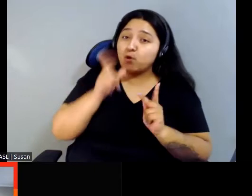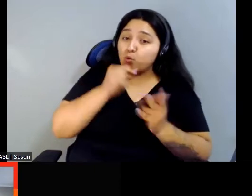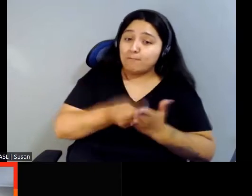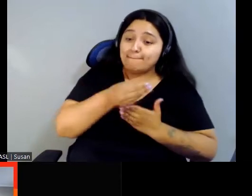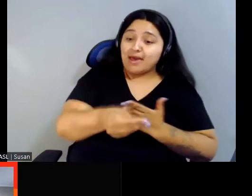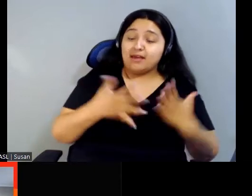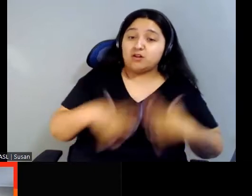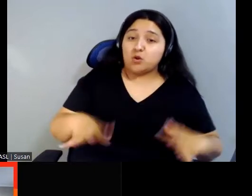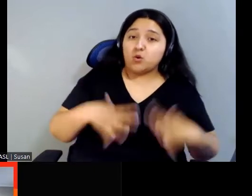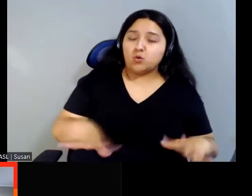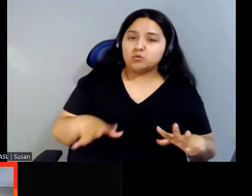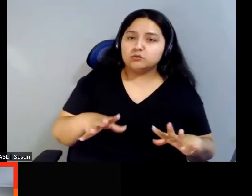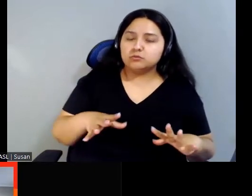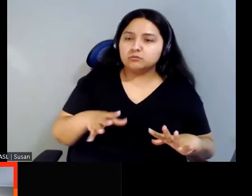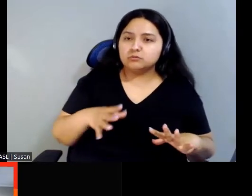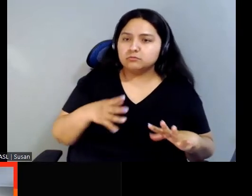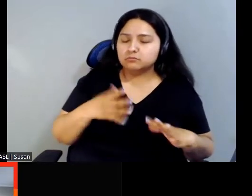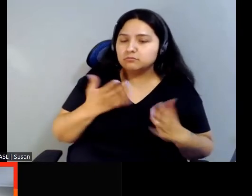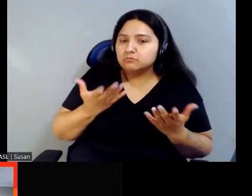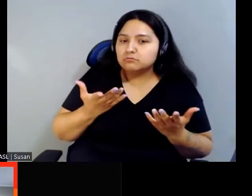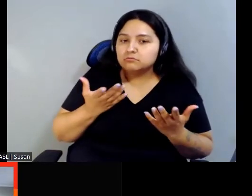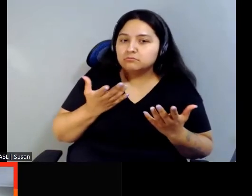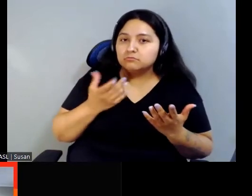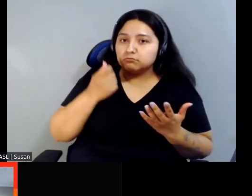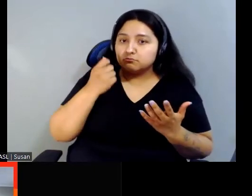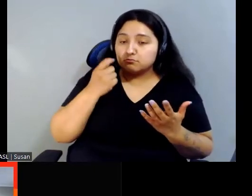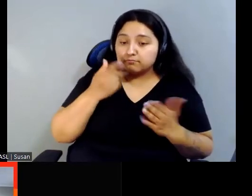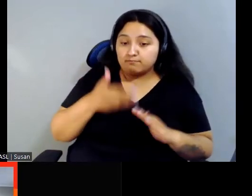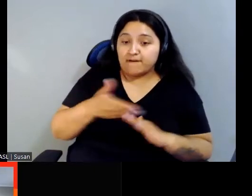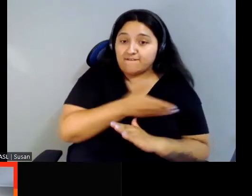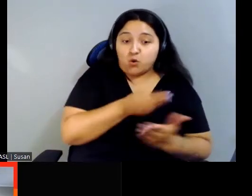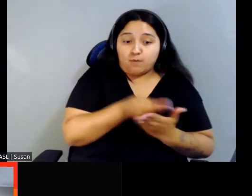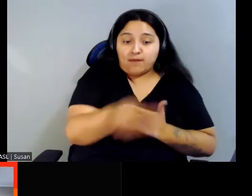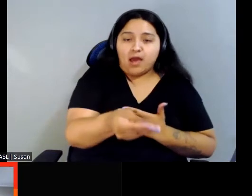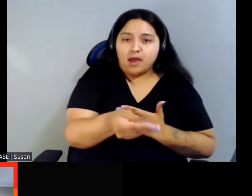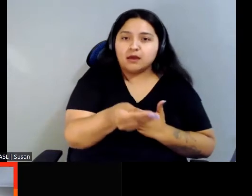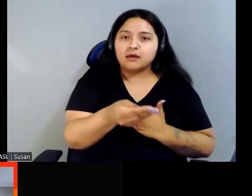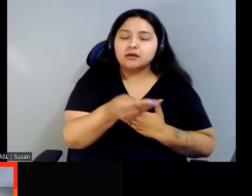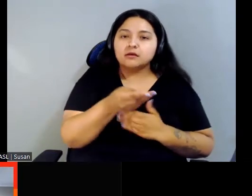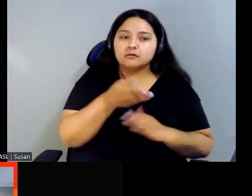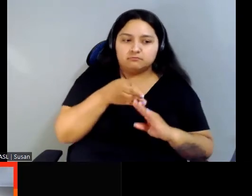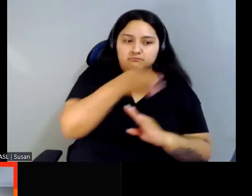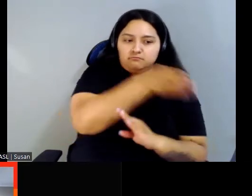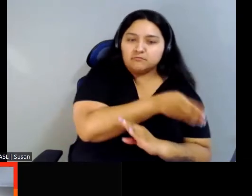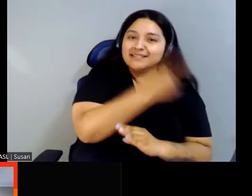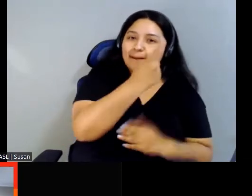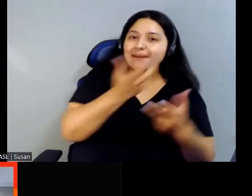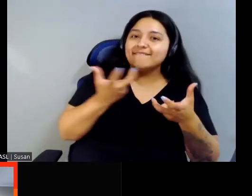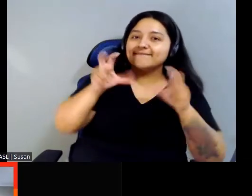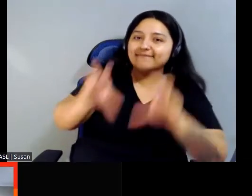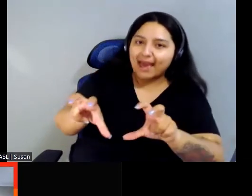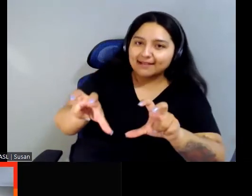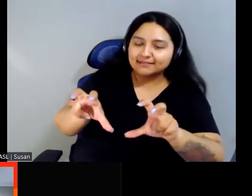some point before that piece came into their possession, someone invested in them because they cared about having them